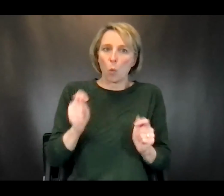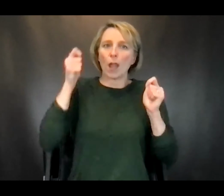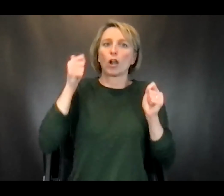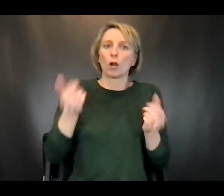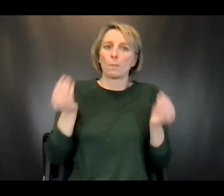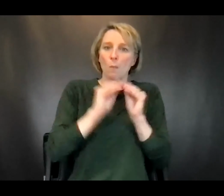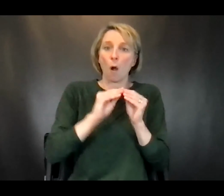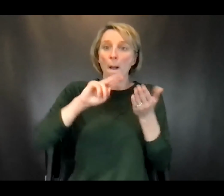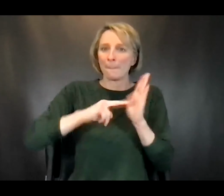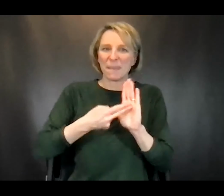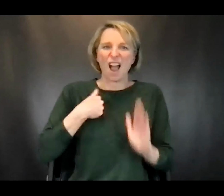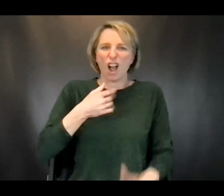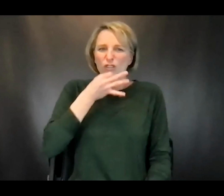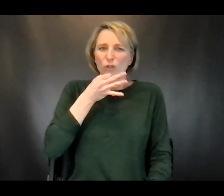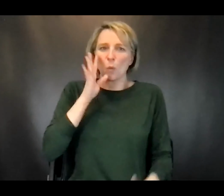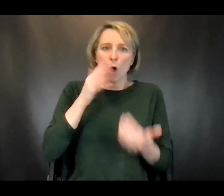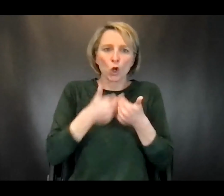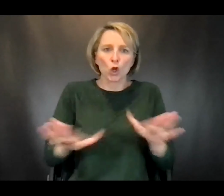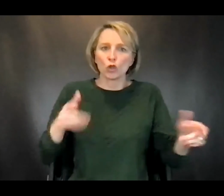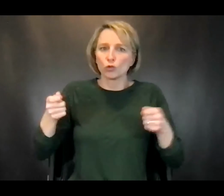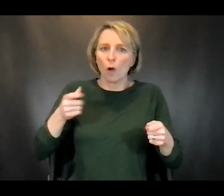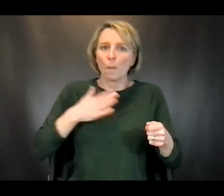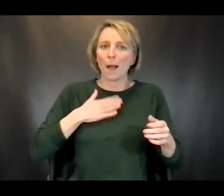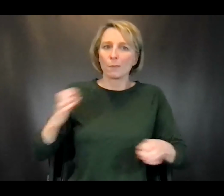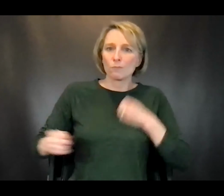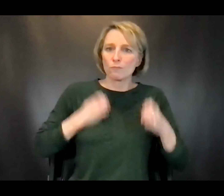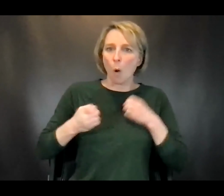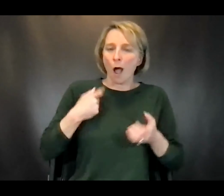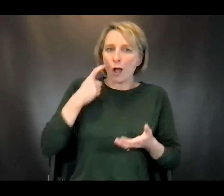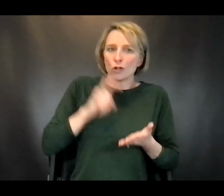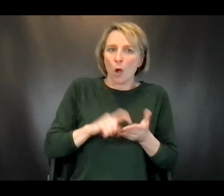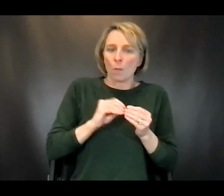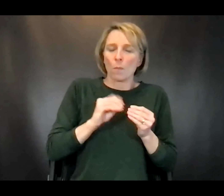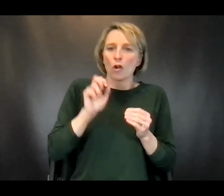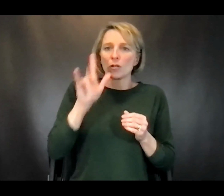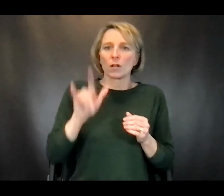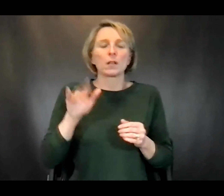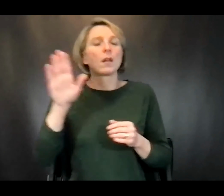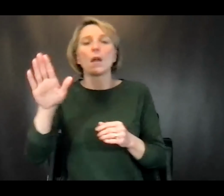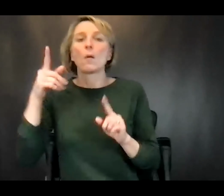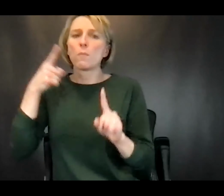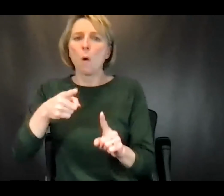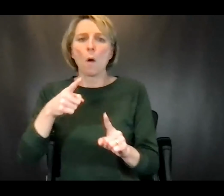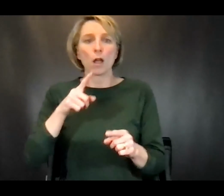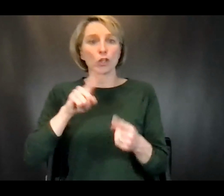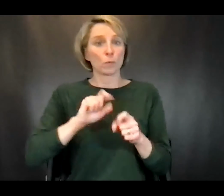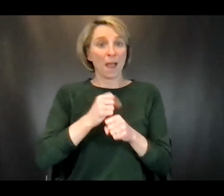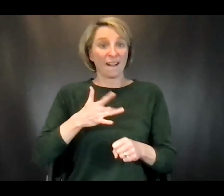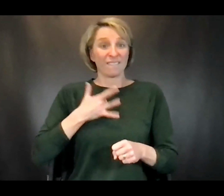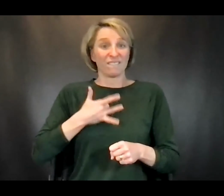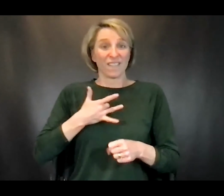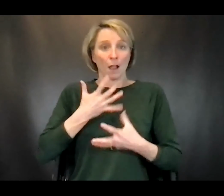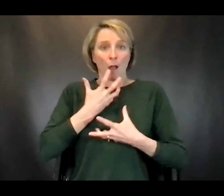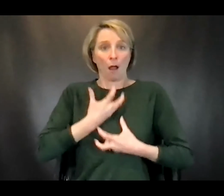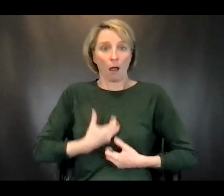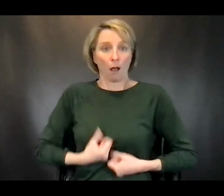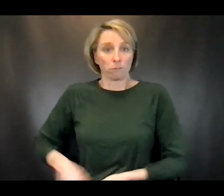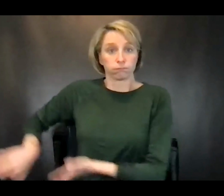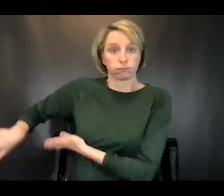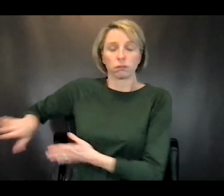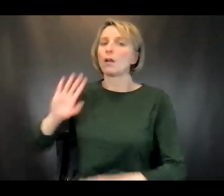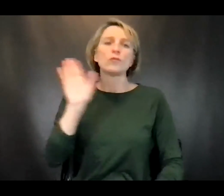my emotions, or, you know, the objective isn't to not feel our emotions. The objective is to be able